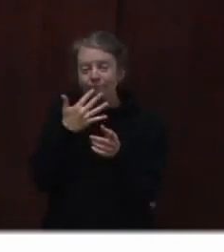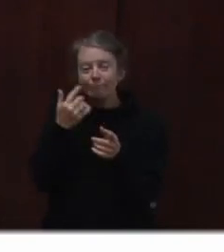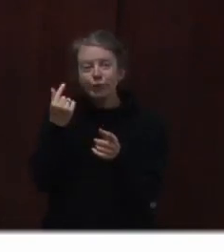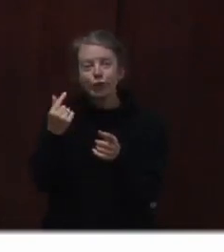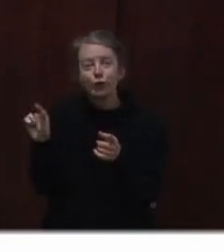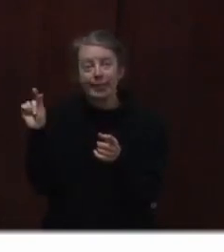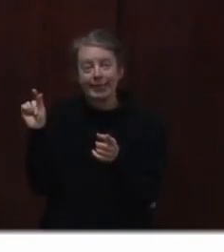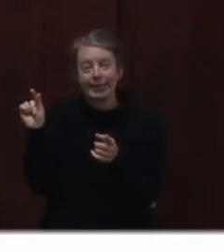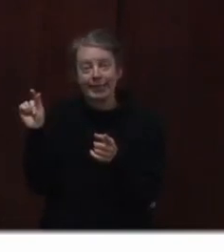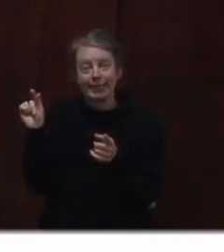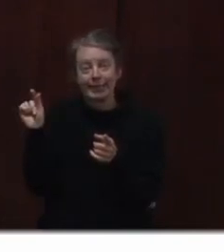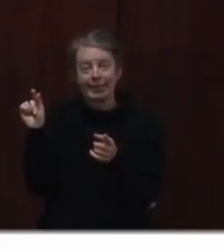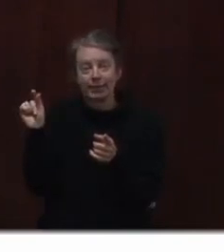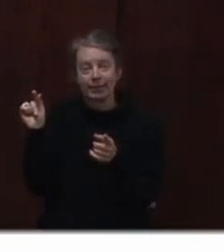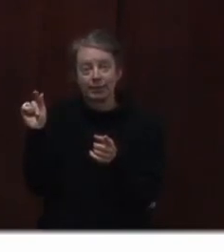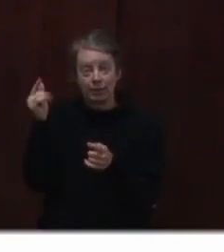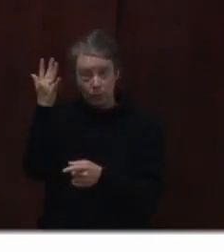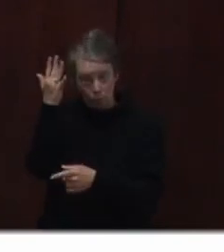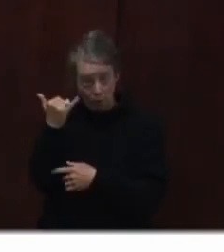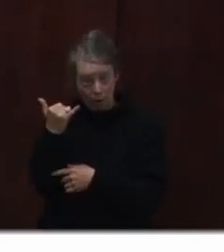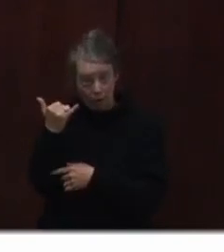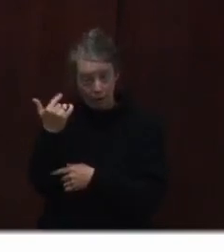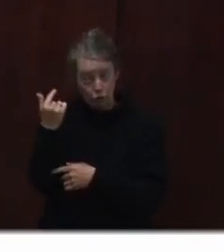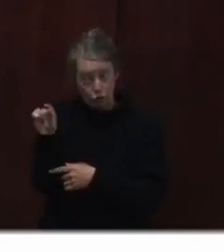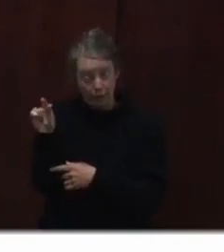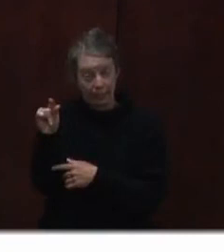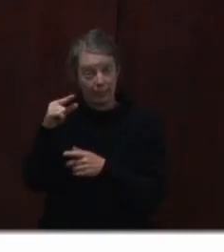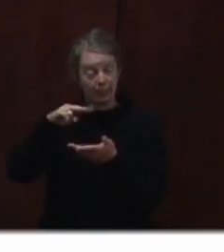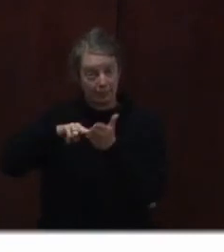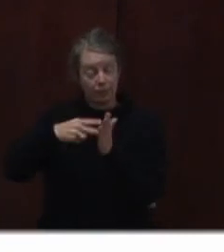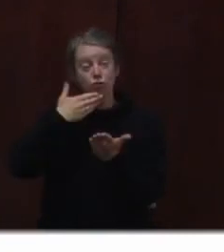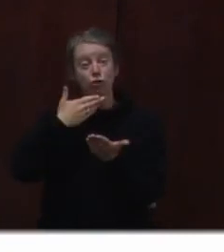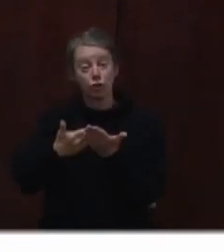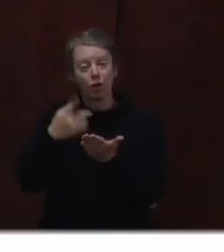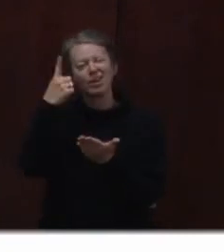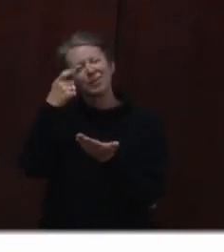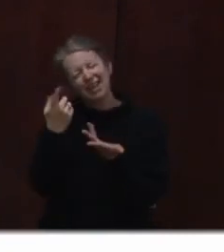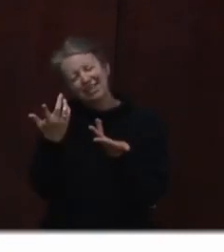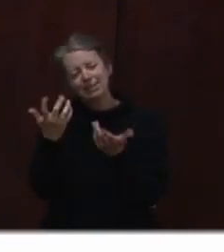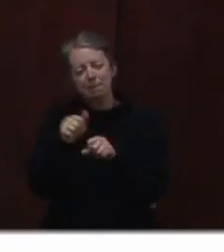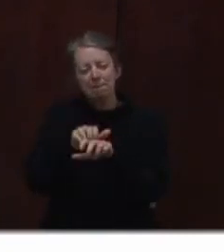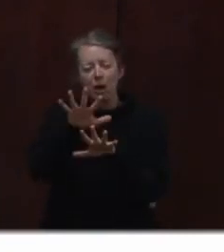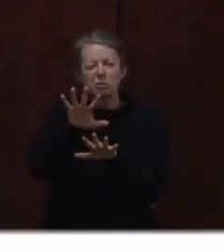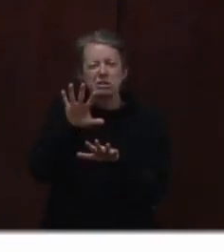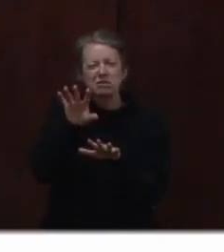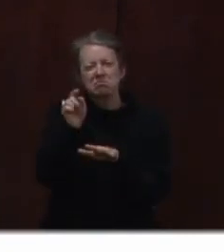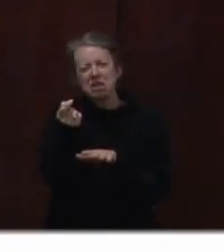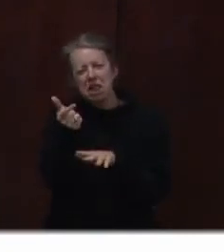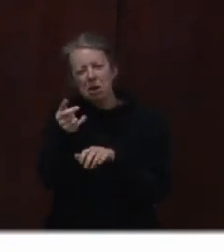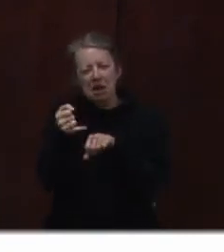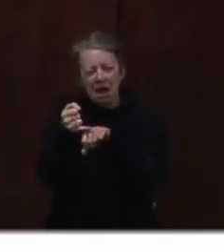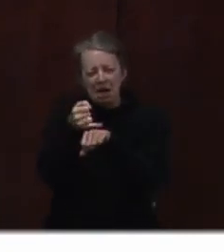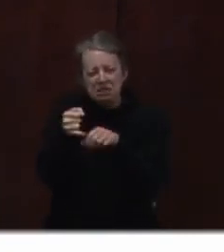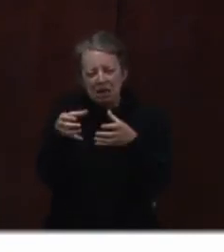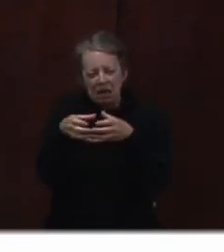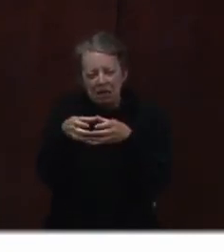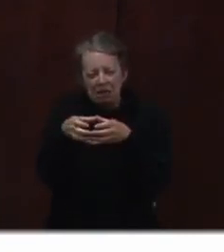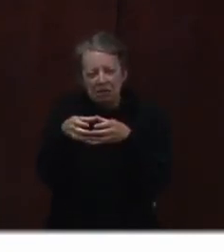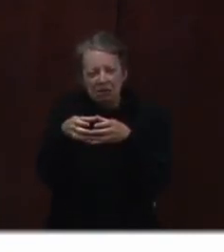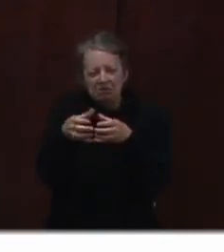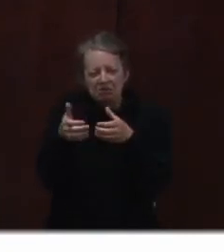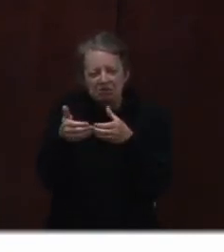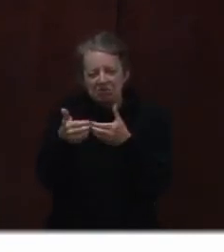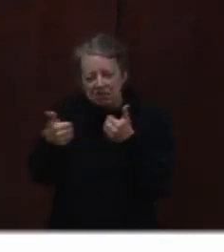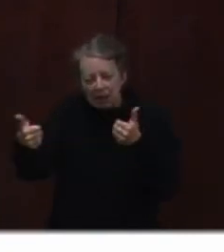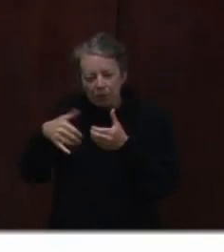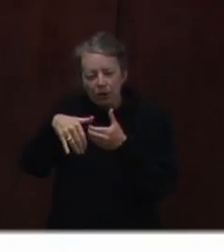that is in large part due to two things. Number one is our relative geographic isolation, but it's also due to the proactivity that the